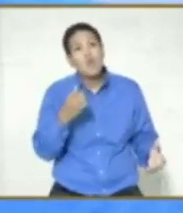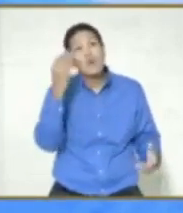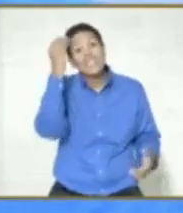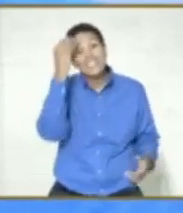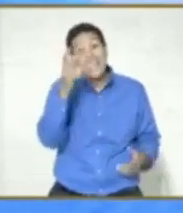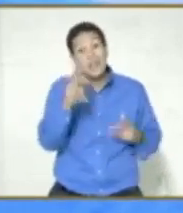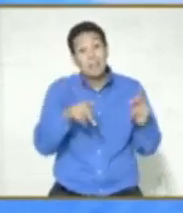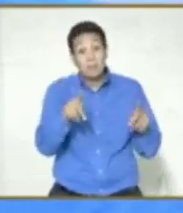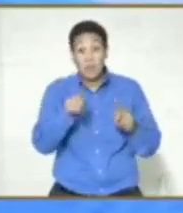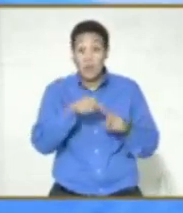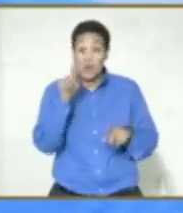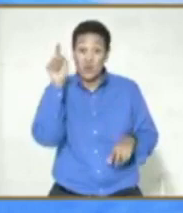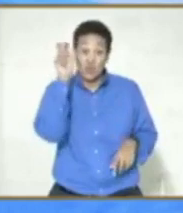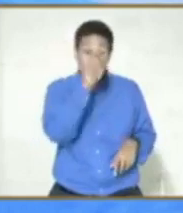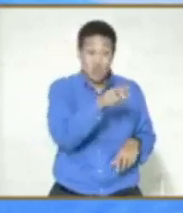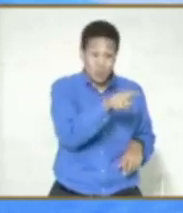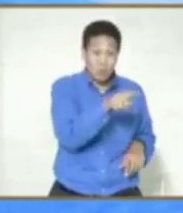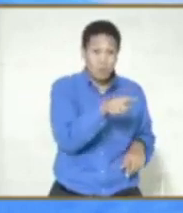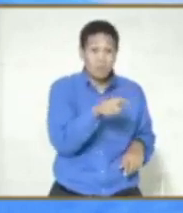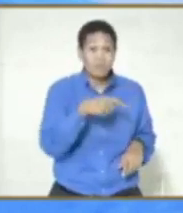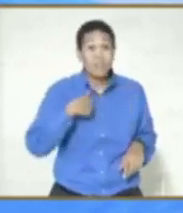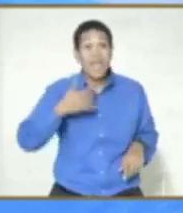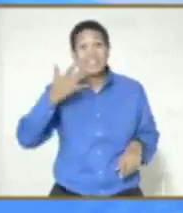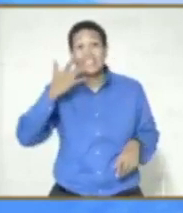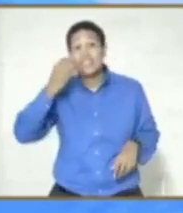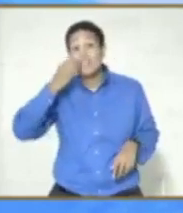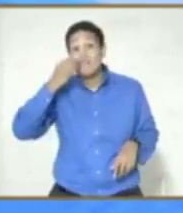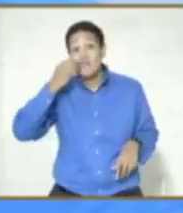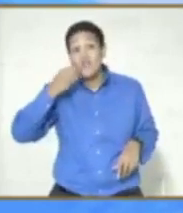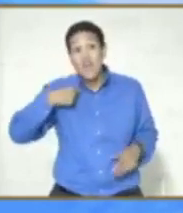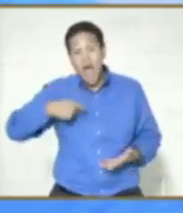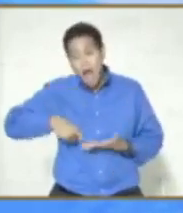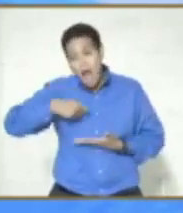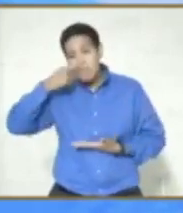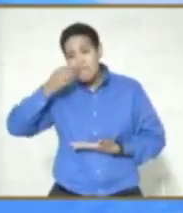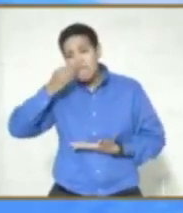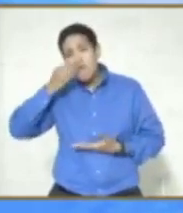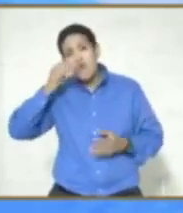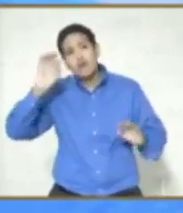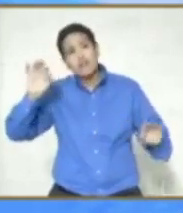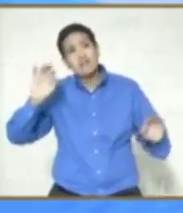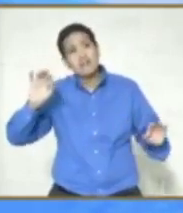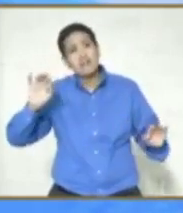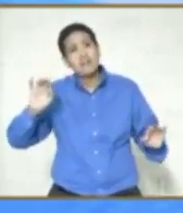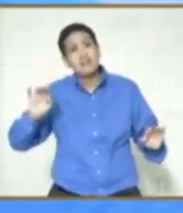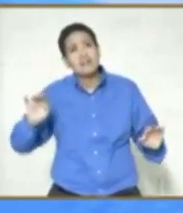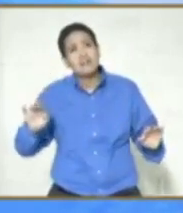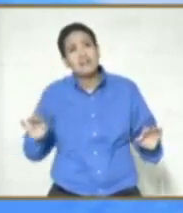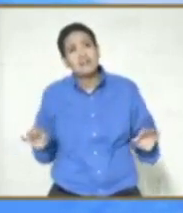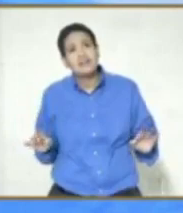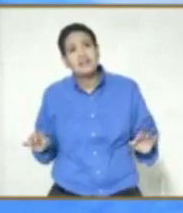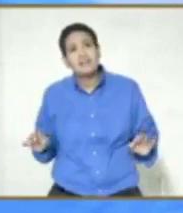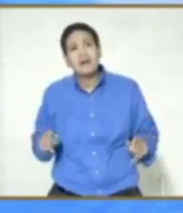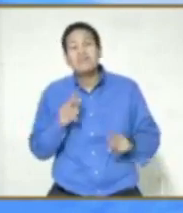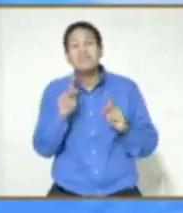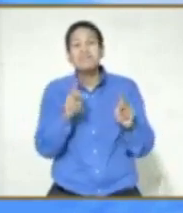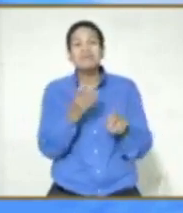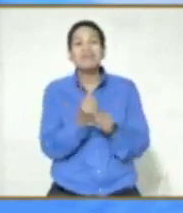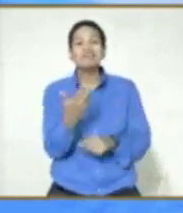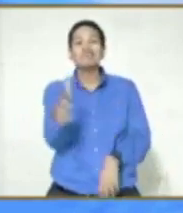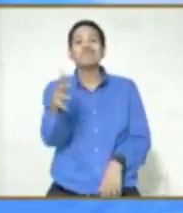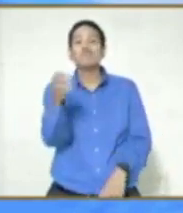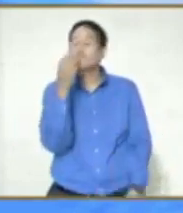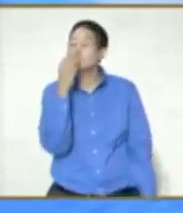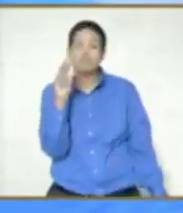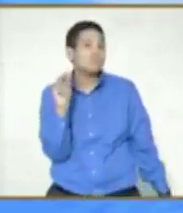go to the infirmary, I taste the food, I make sure that the food is okay, so people are not getting inferior food, but it is food